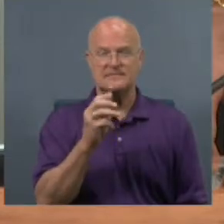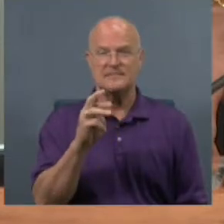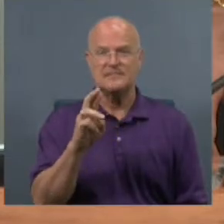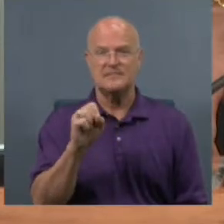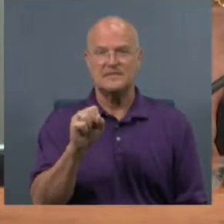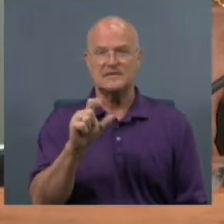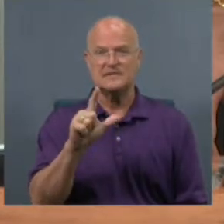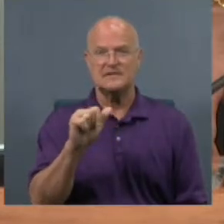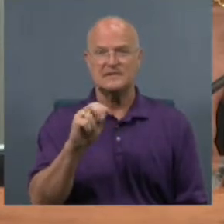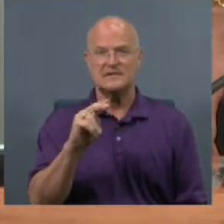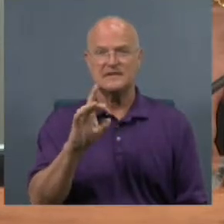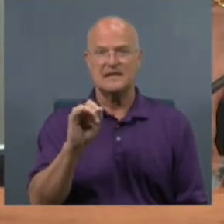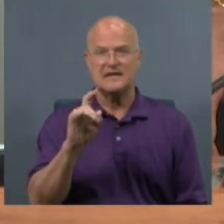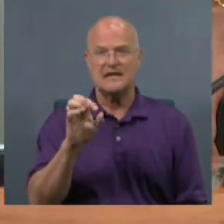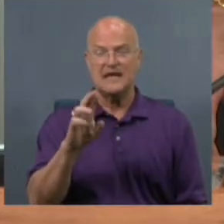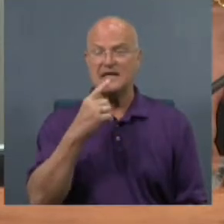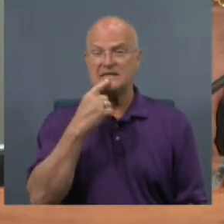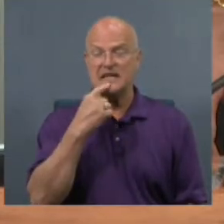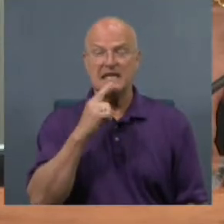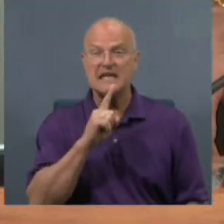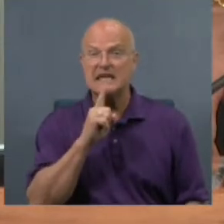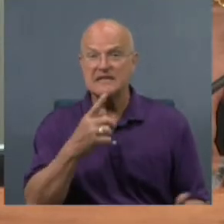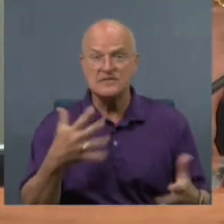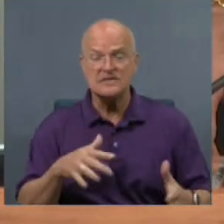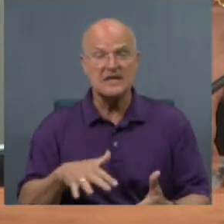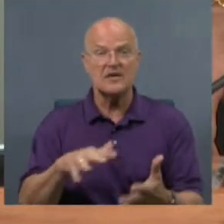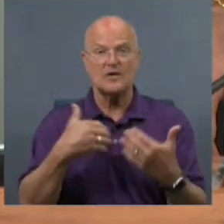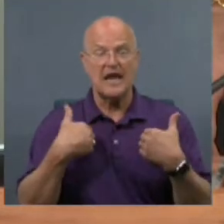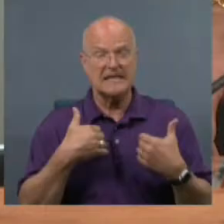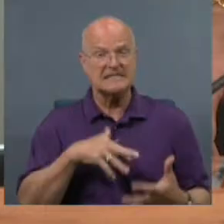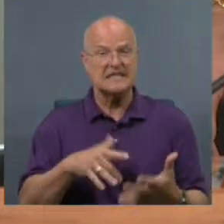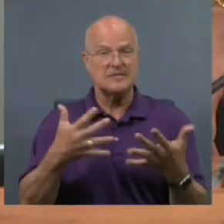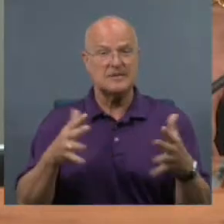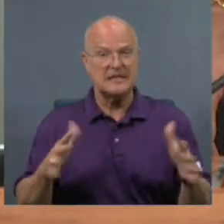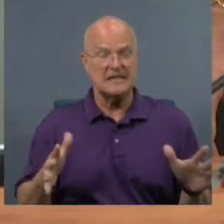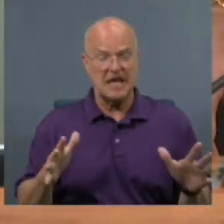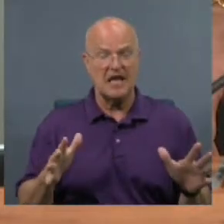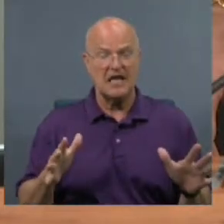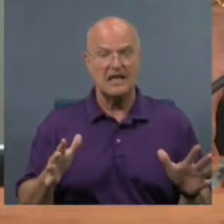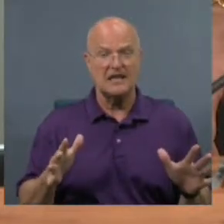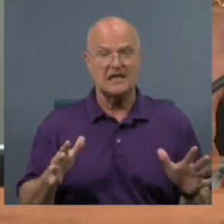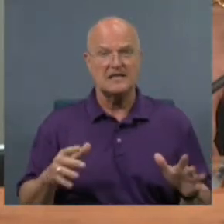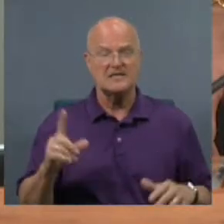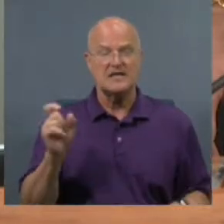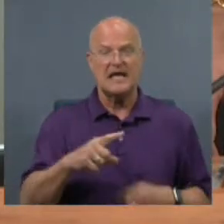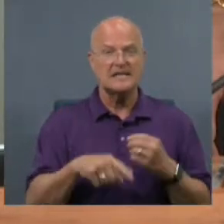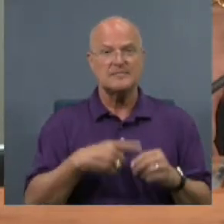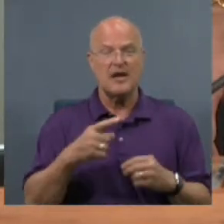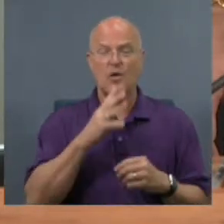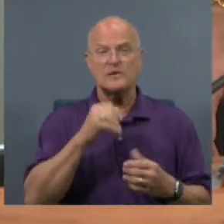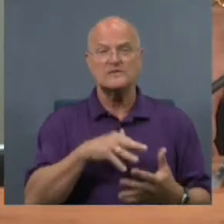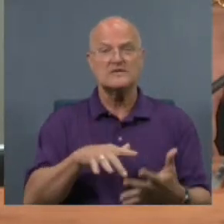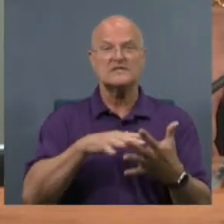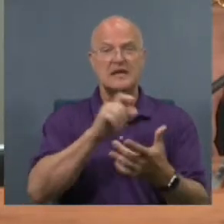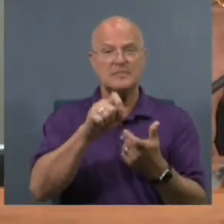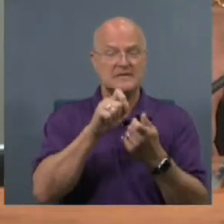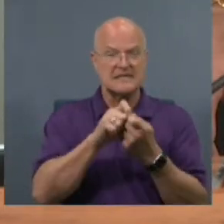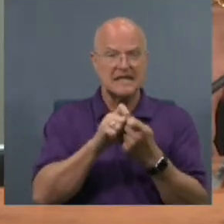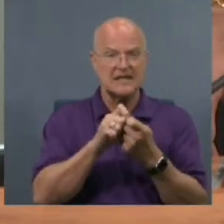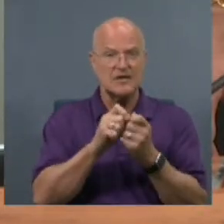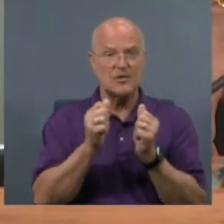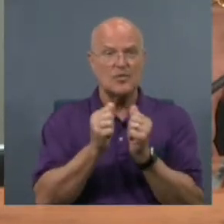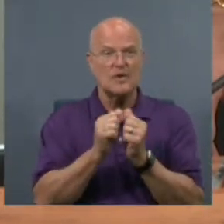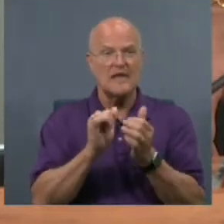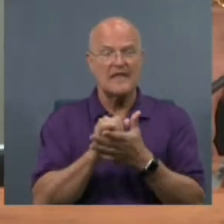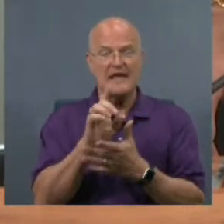Lancaster said, is there a study or have studies been done? And she asked about was there a study in particular with